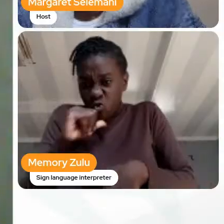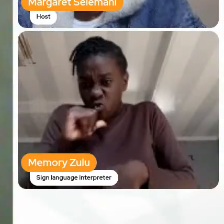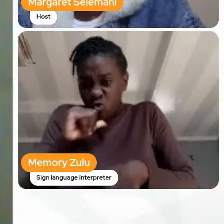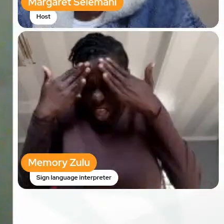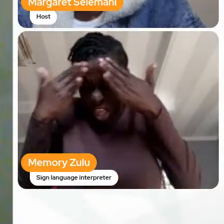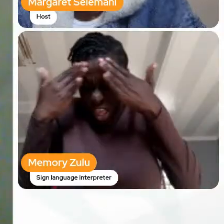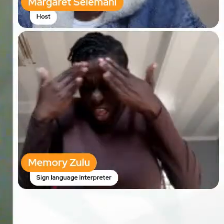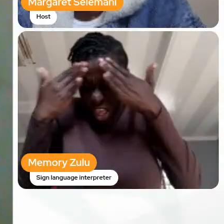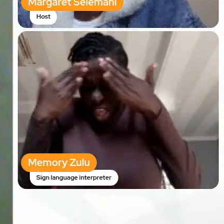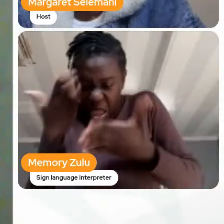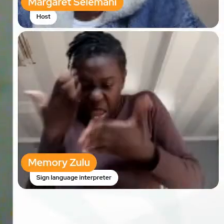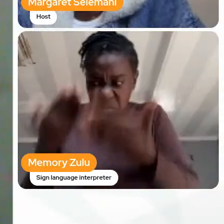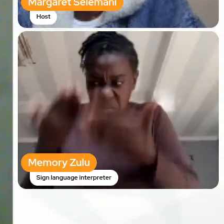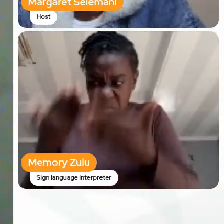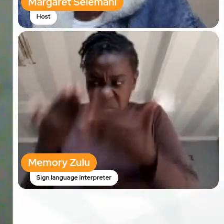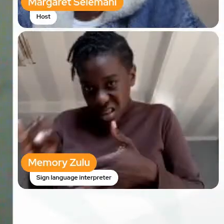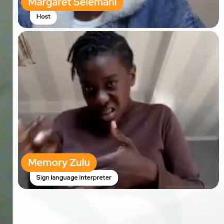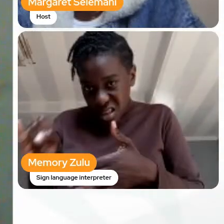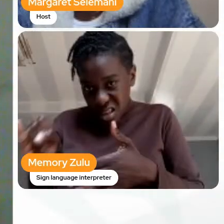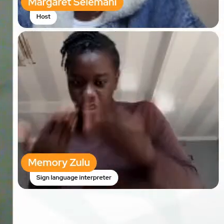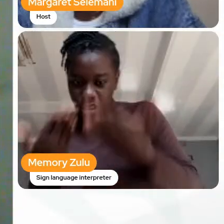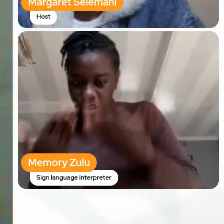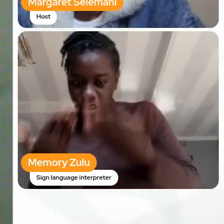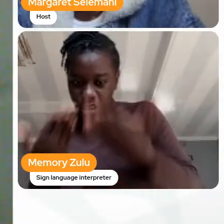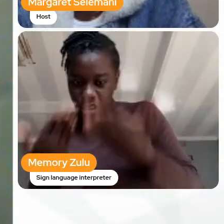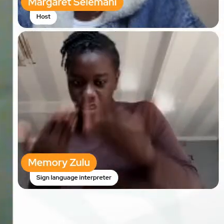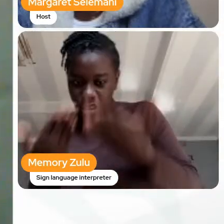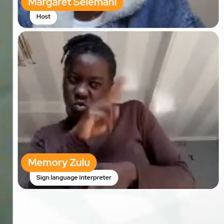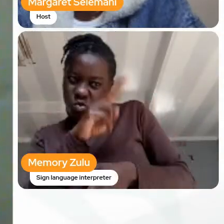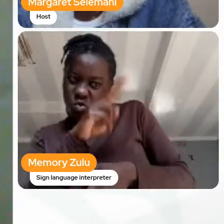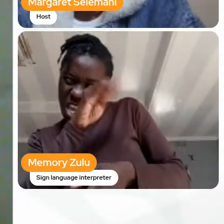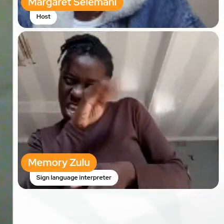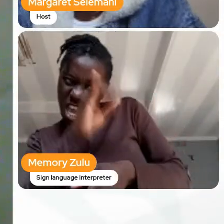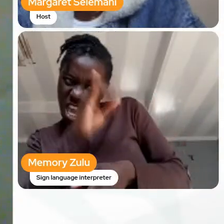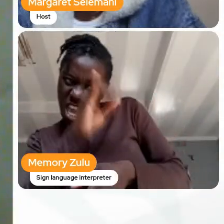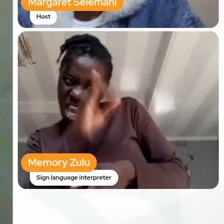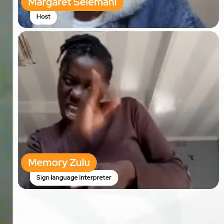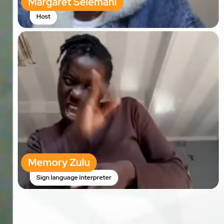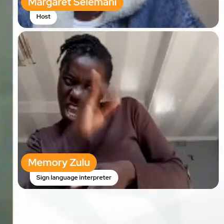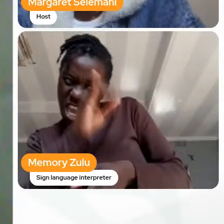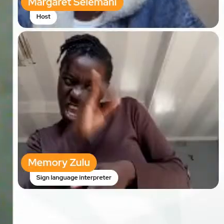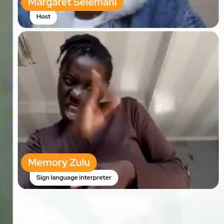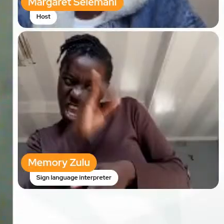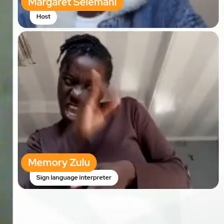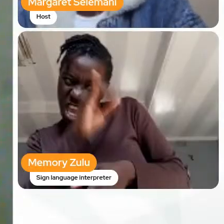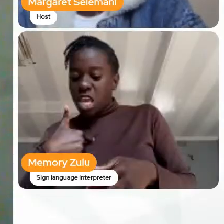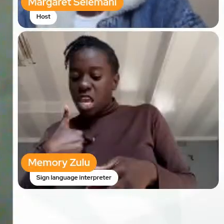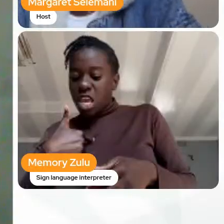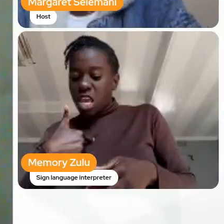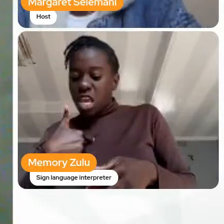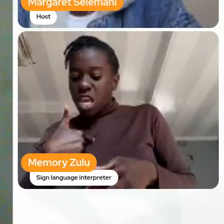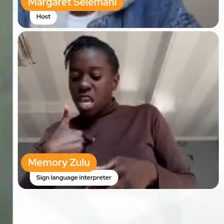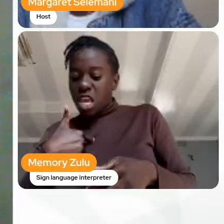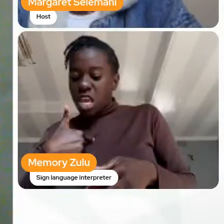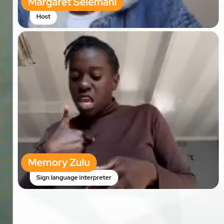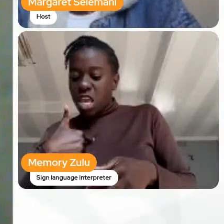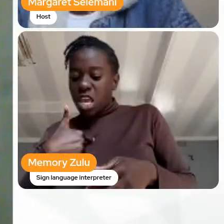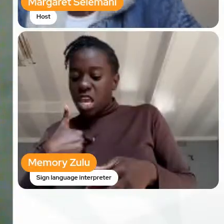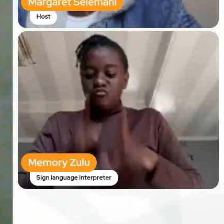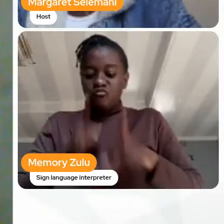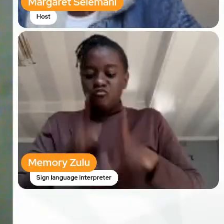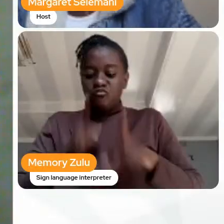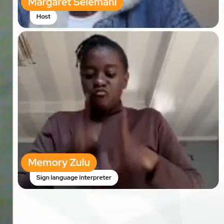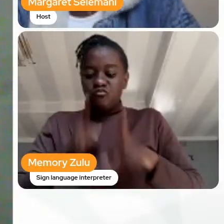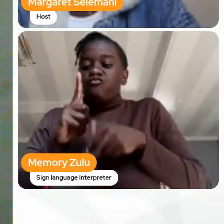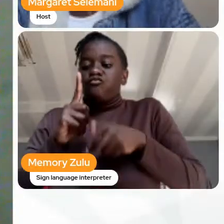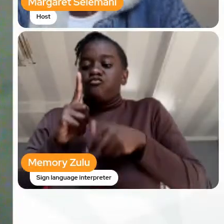giving yourself medication once you start exhibiting some sort of